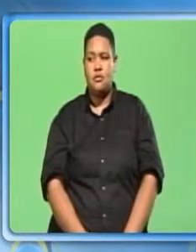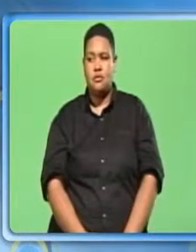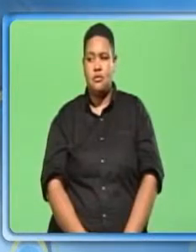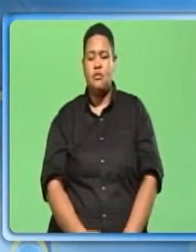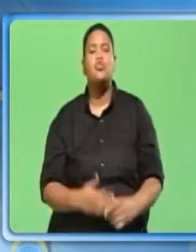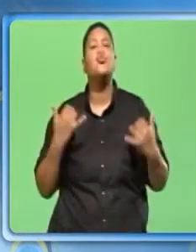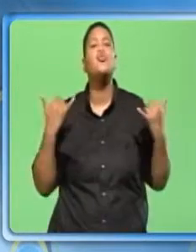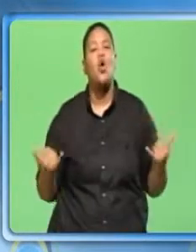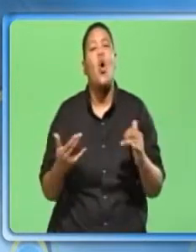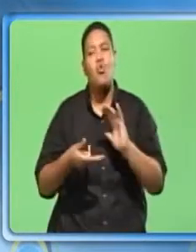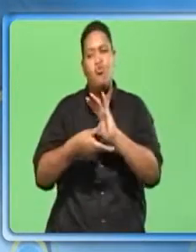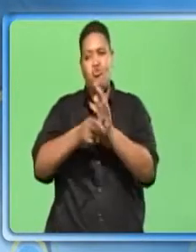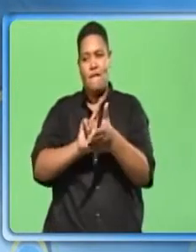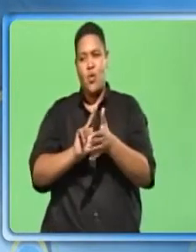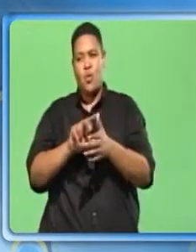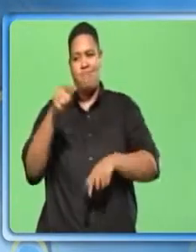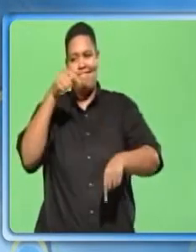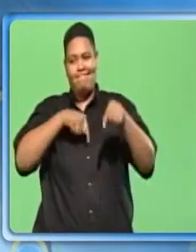Let us review.